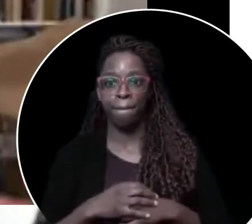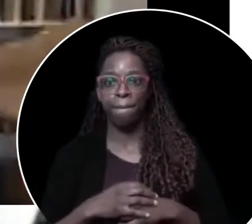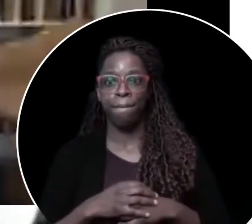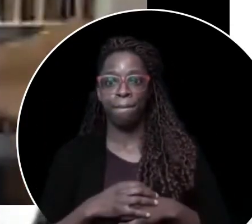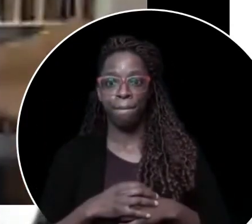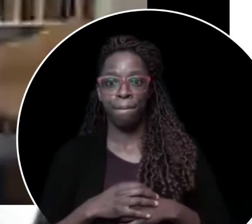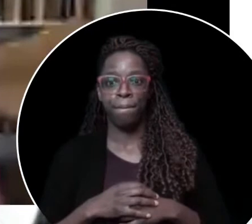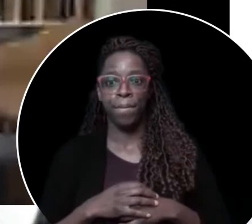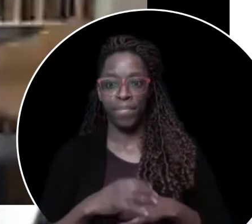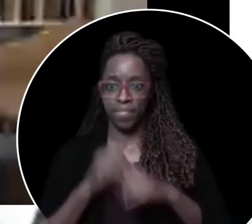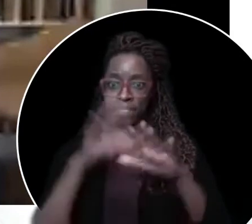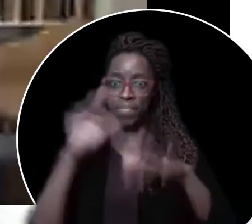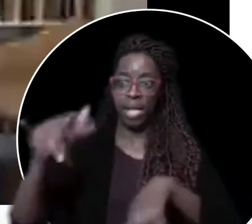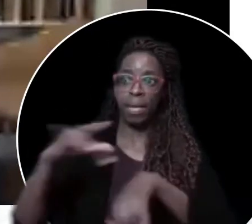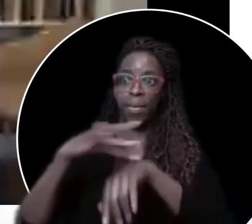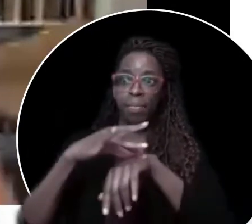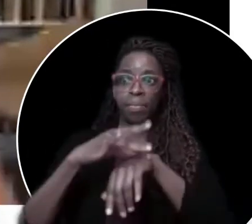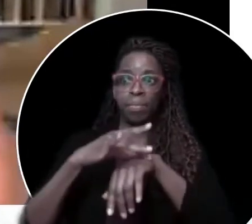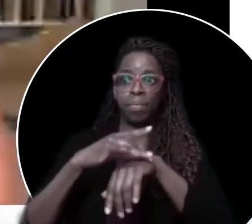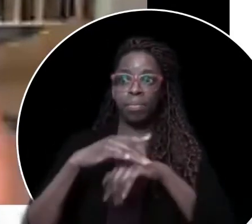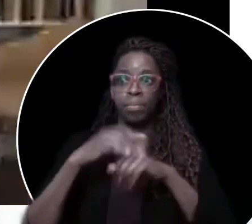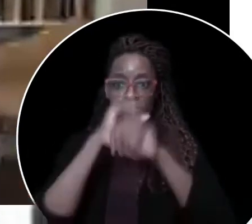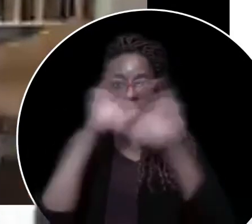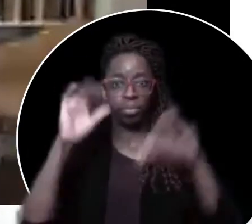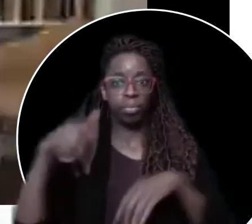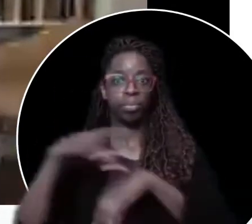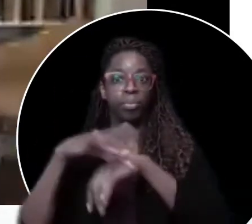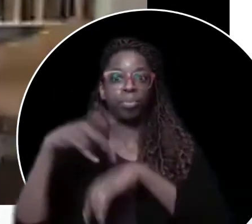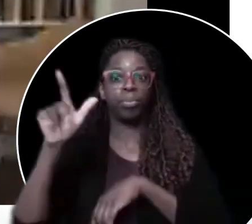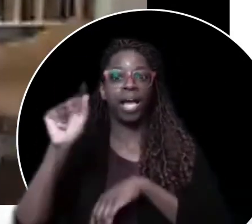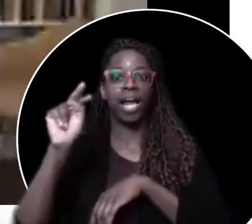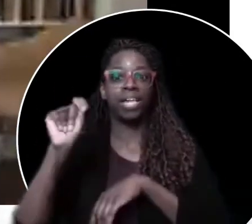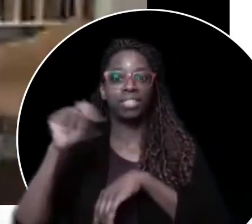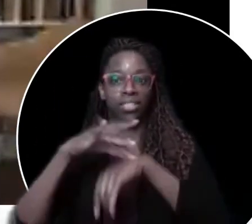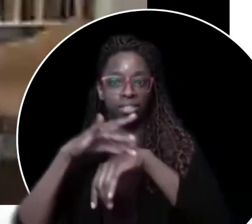constitute the primary form of human community,